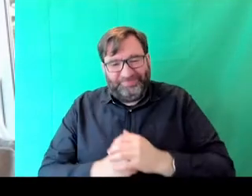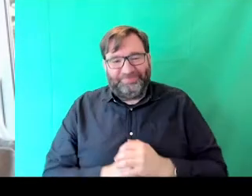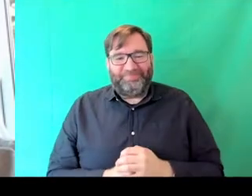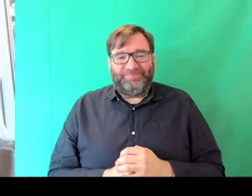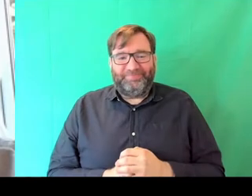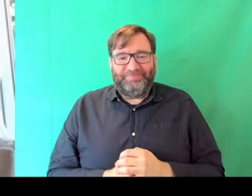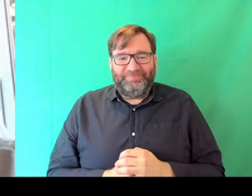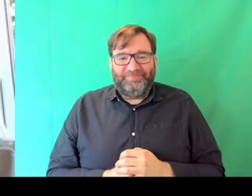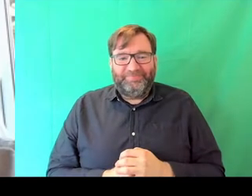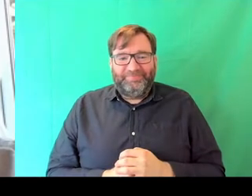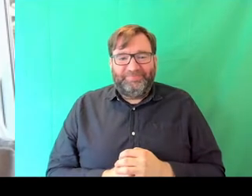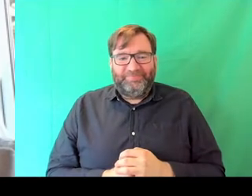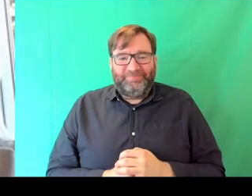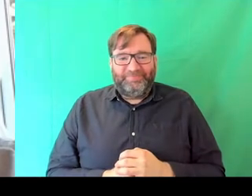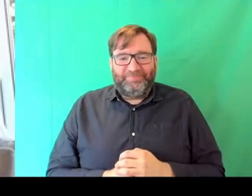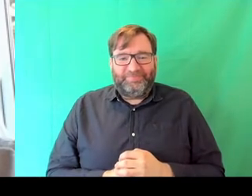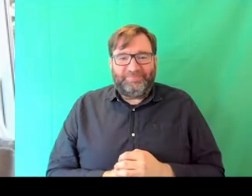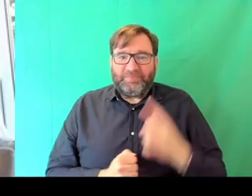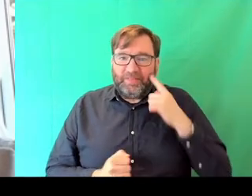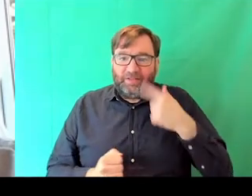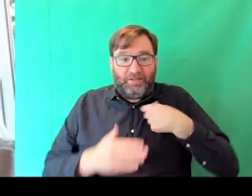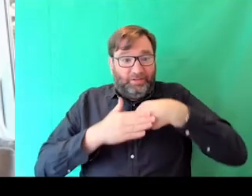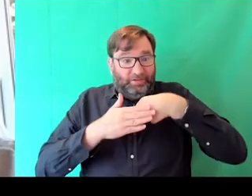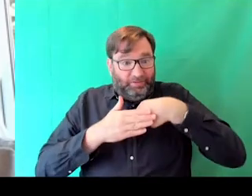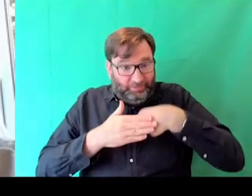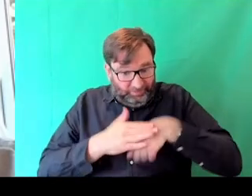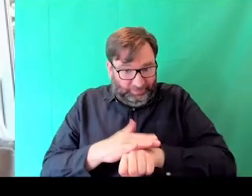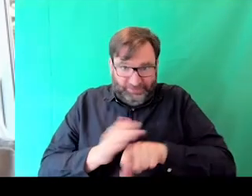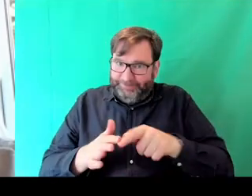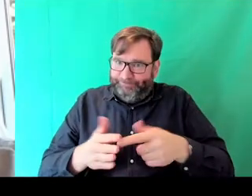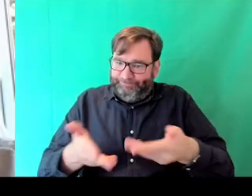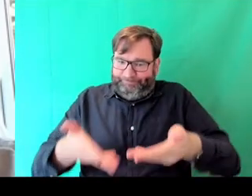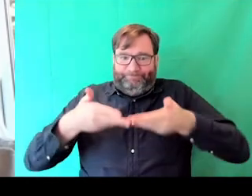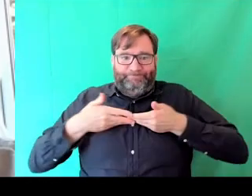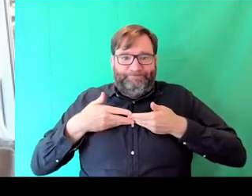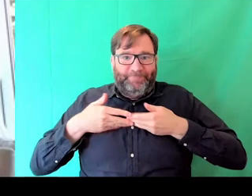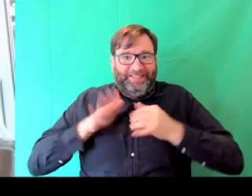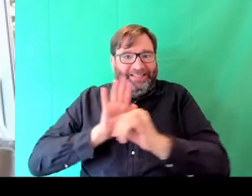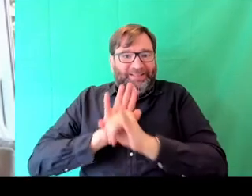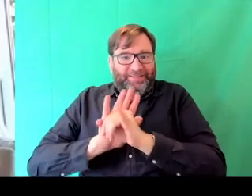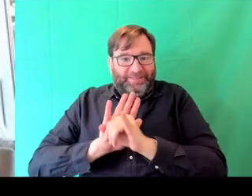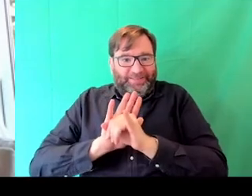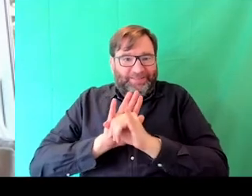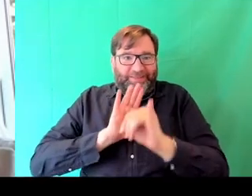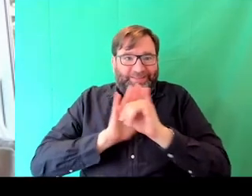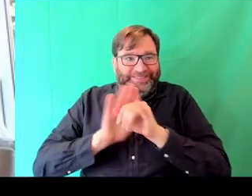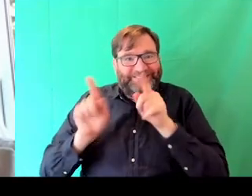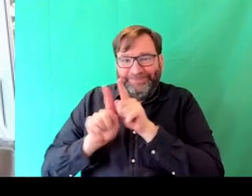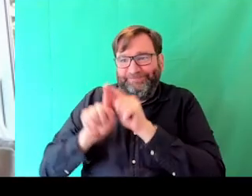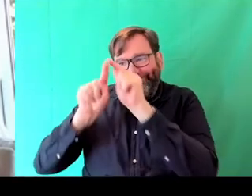video of a woman who had a girl baby, but would dress her kind of